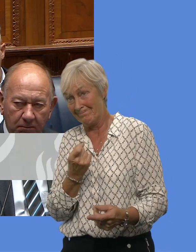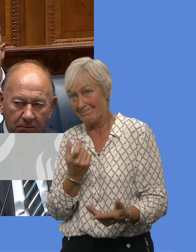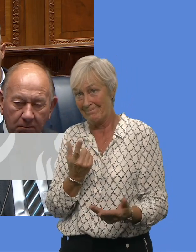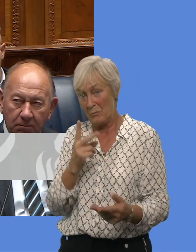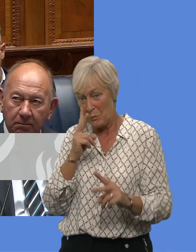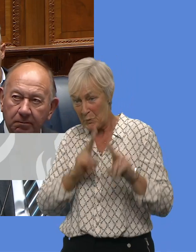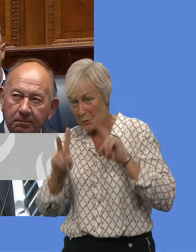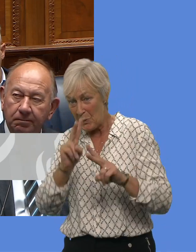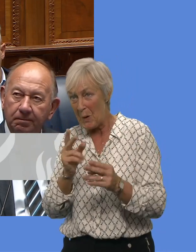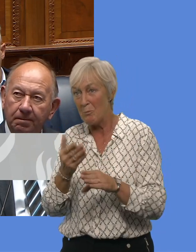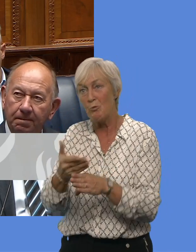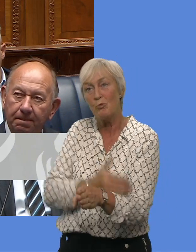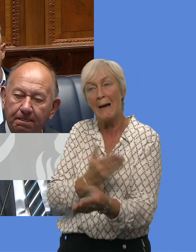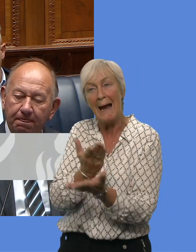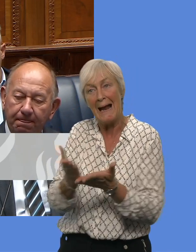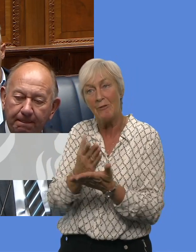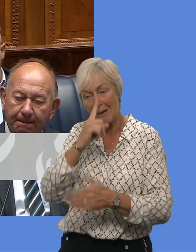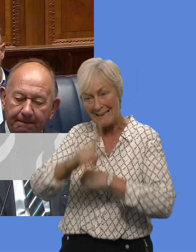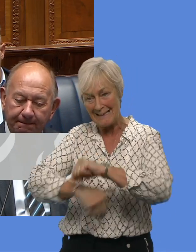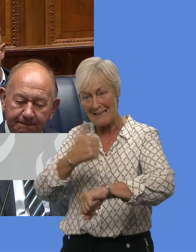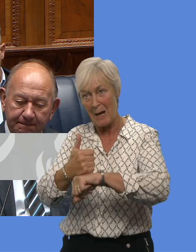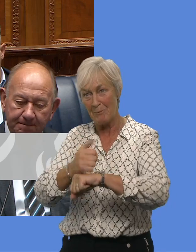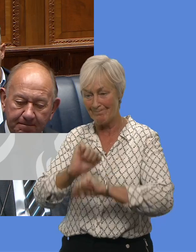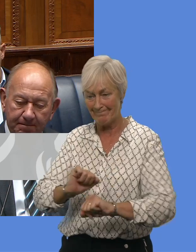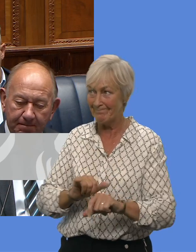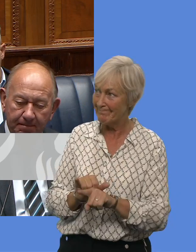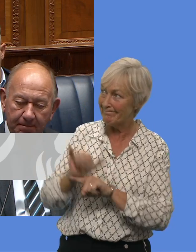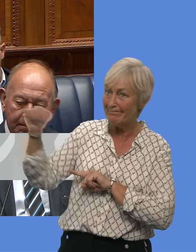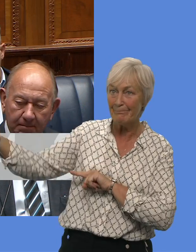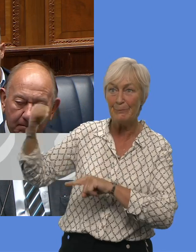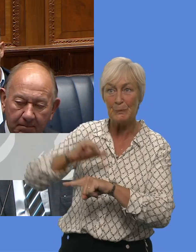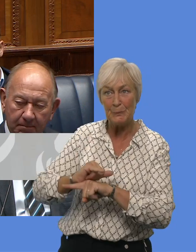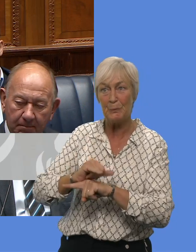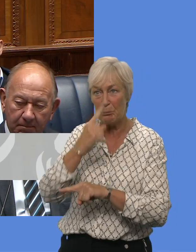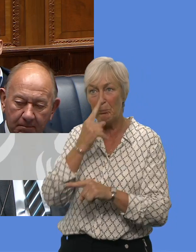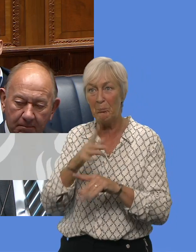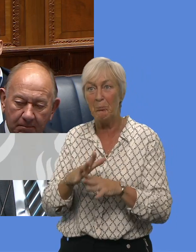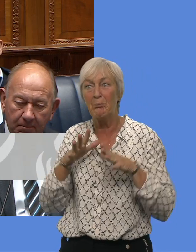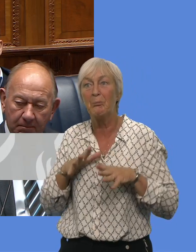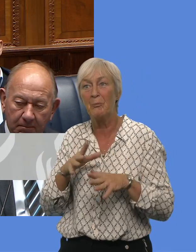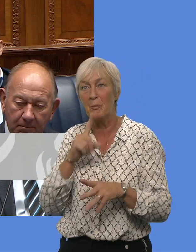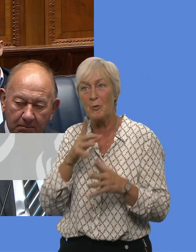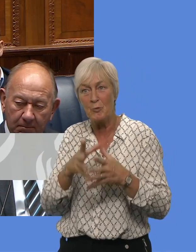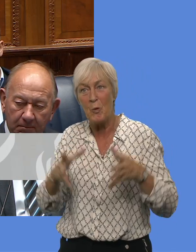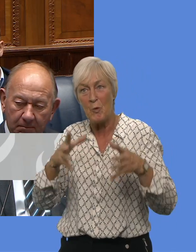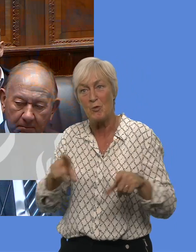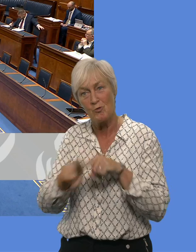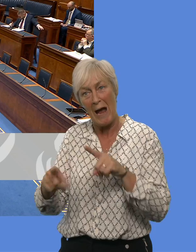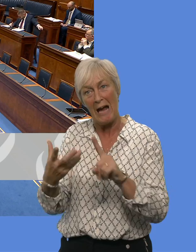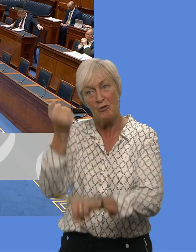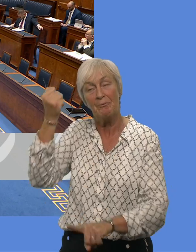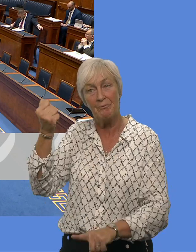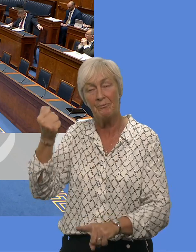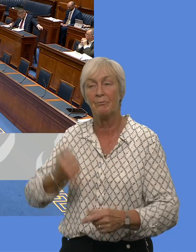to looking at pre-clearance would be to re-establish a transatlantic flight from airport. Would you agree with me that that's a worthy goal and something we should work towards? The